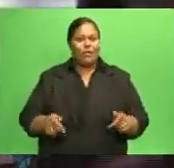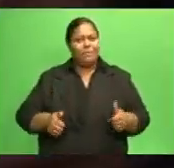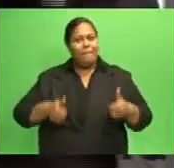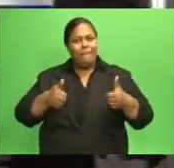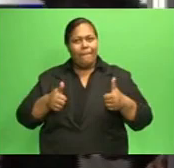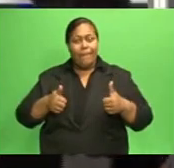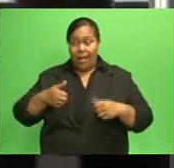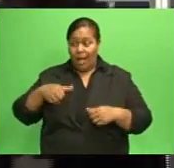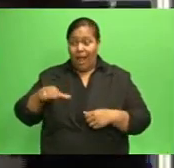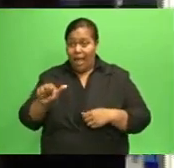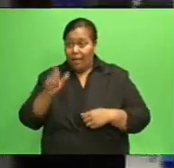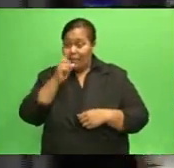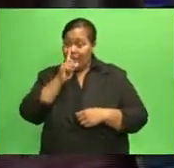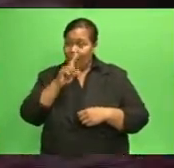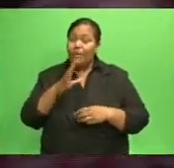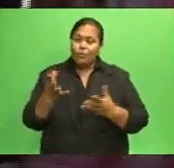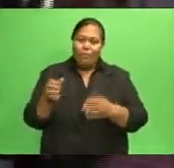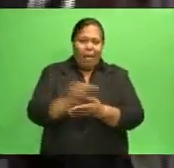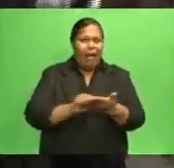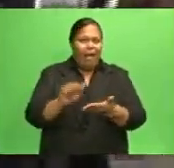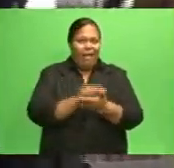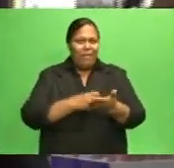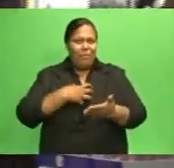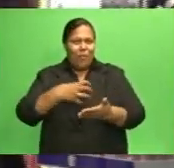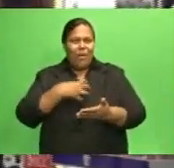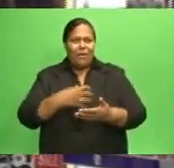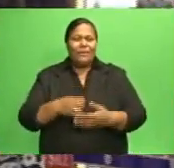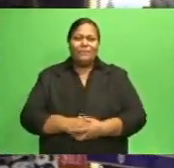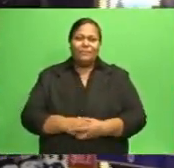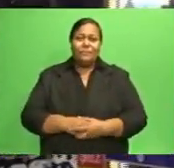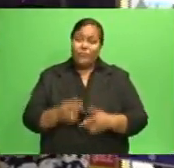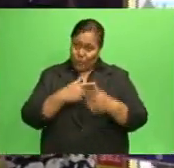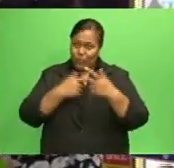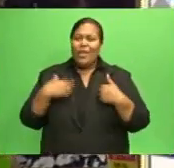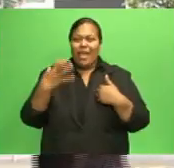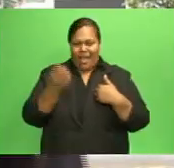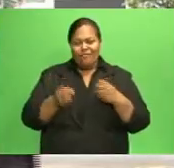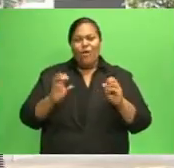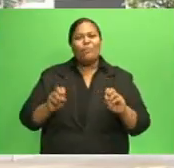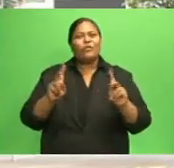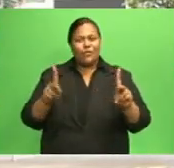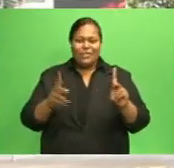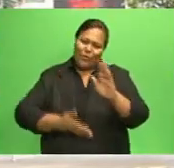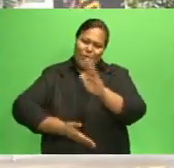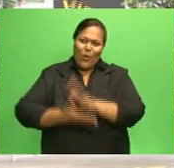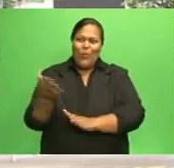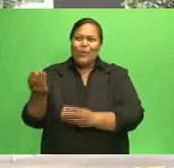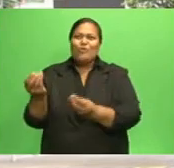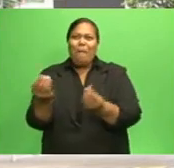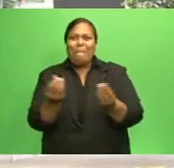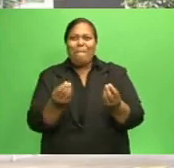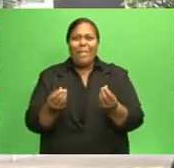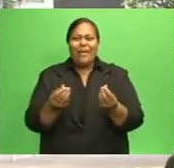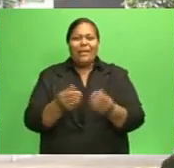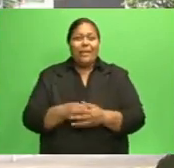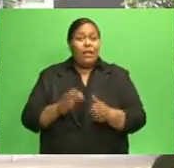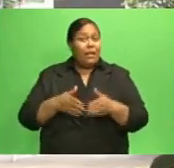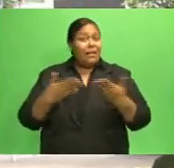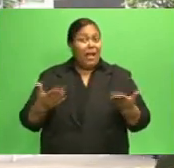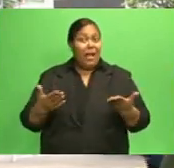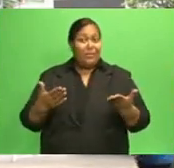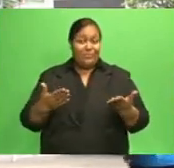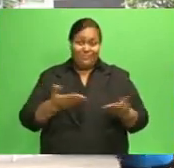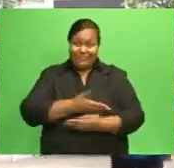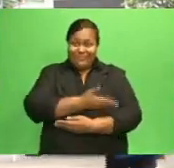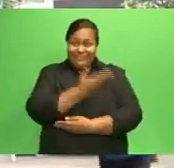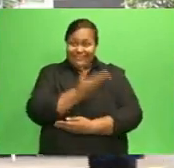advantage of cheaper prices. We are local, we got a chance to go and do the shopping too. And now I'm really happy